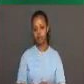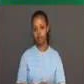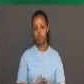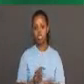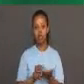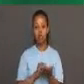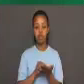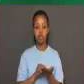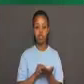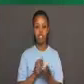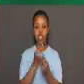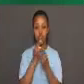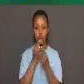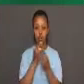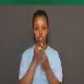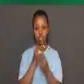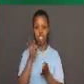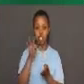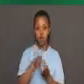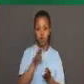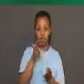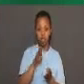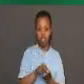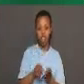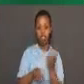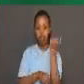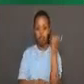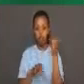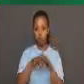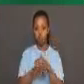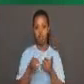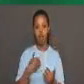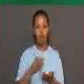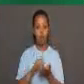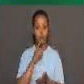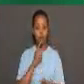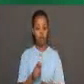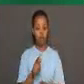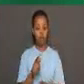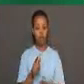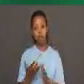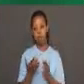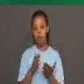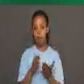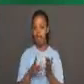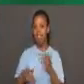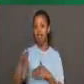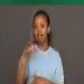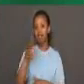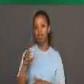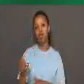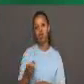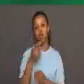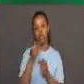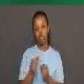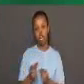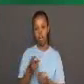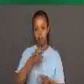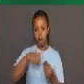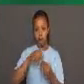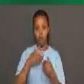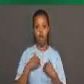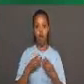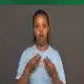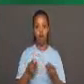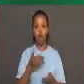Mineral nutrient concentration in roots may be greater than in the surrounding soil.